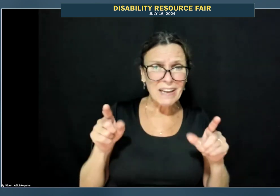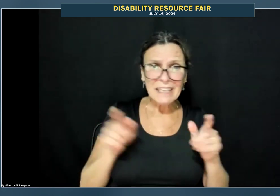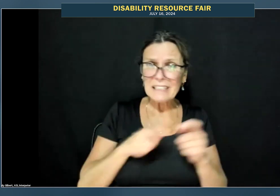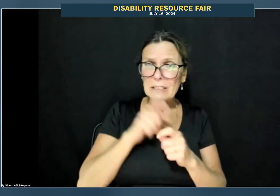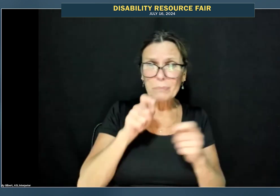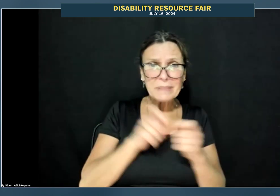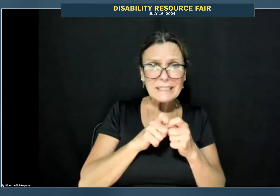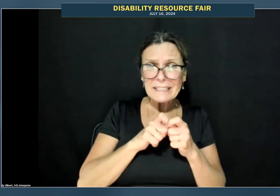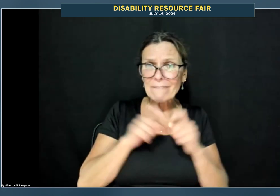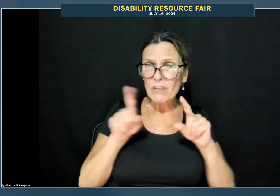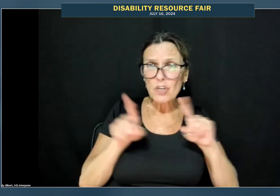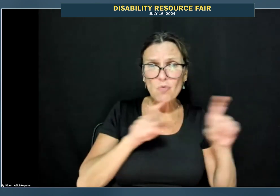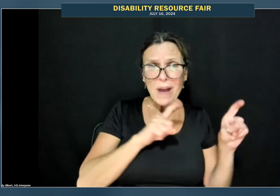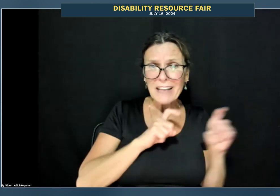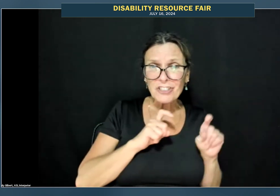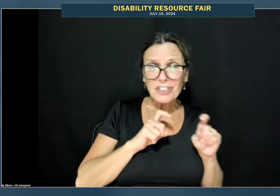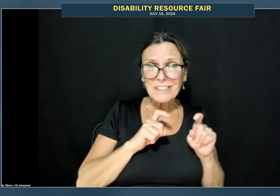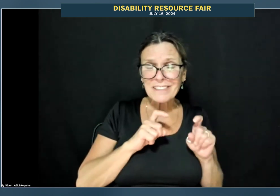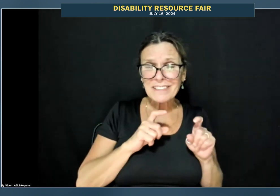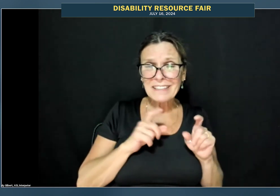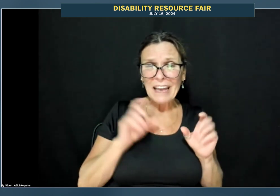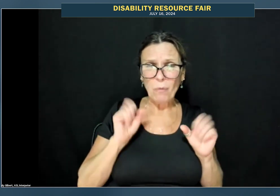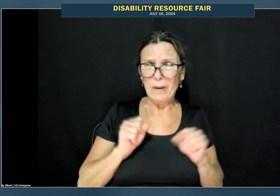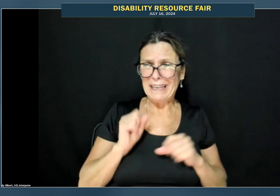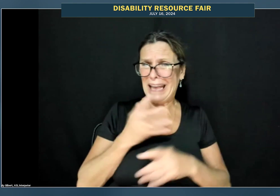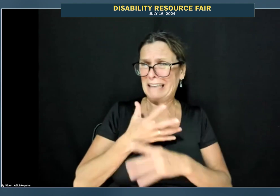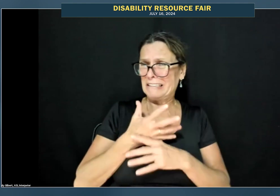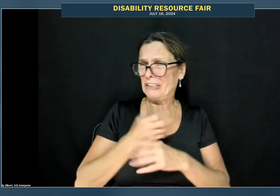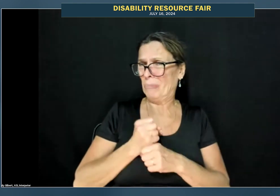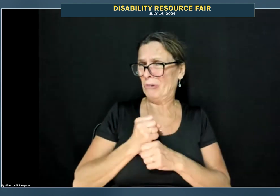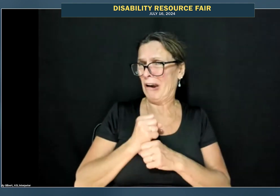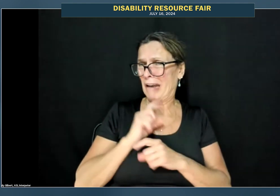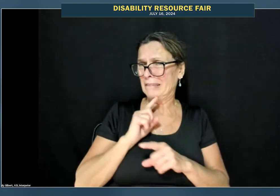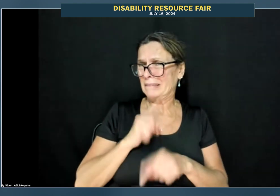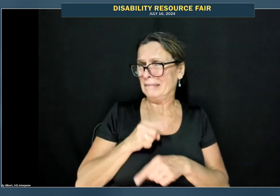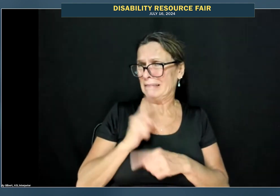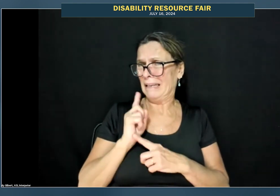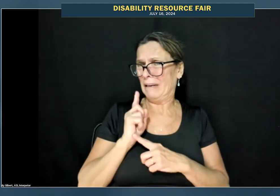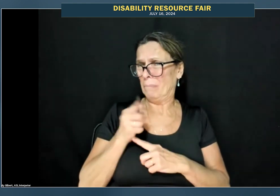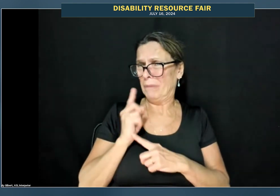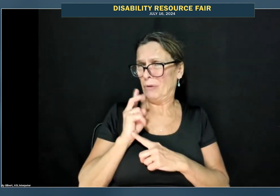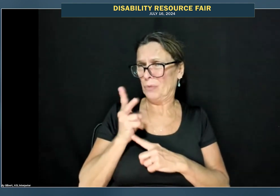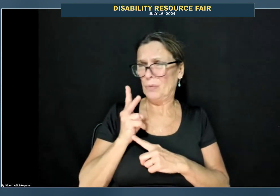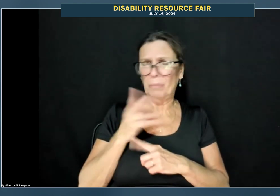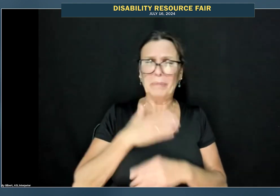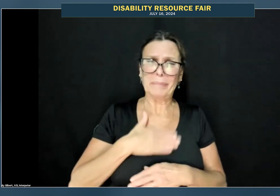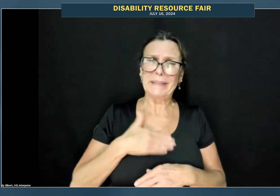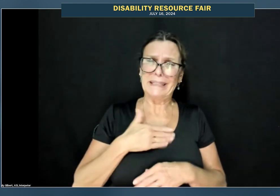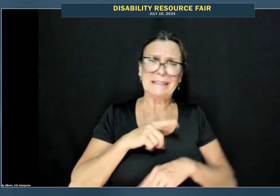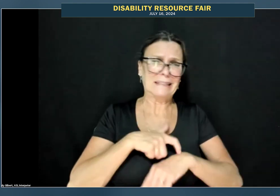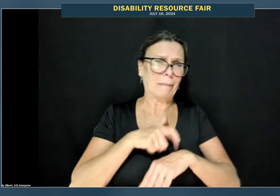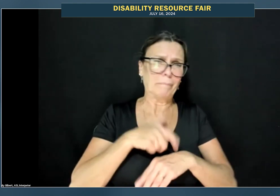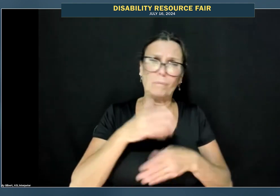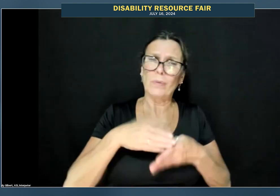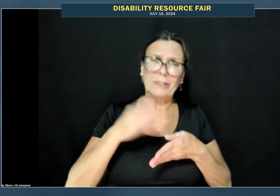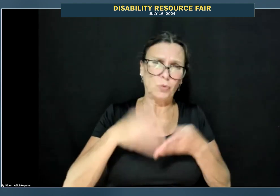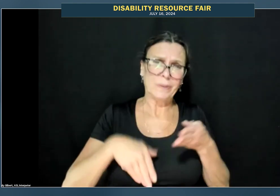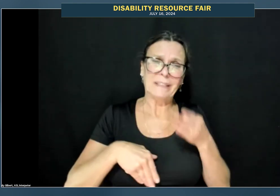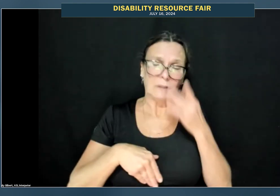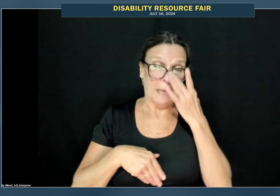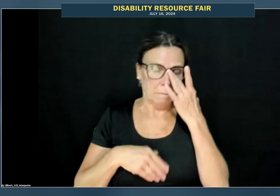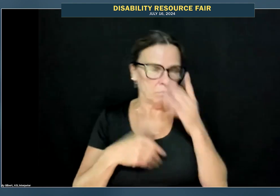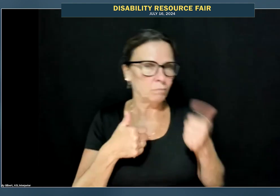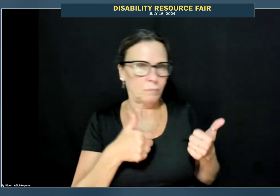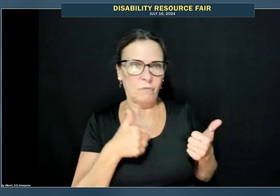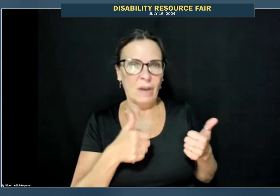that Chris could summarize in a minute or two, but I do want to recognize everyone's time. Okay, cool. Yeah, if you don't